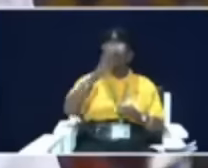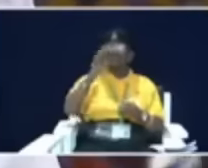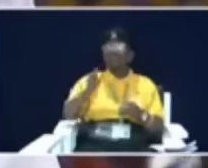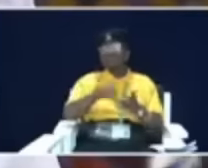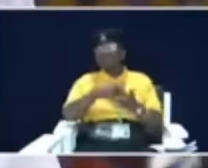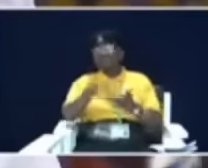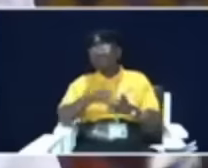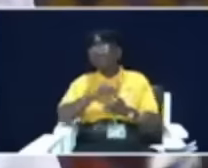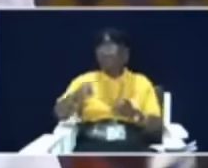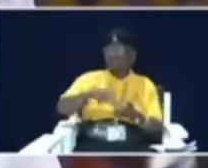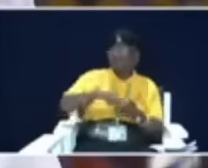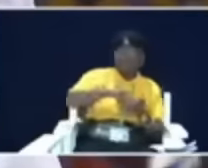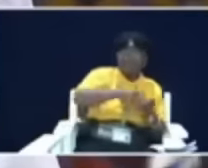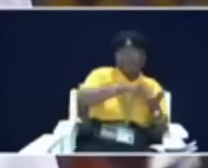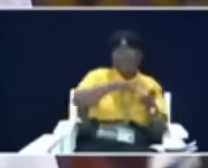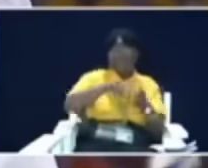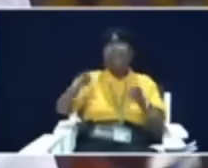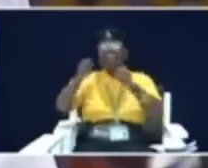though examination is on.